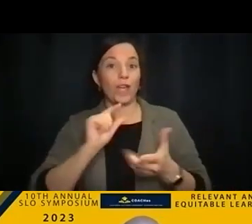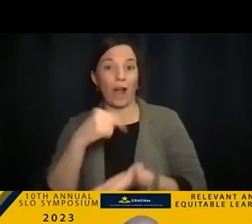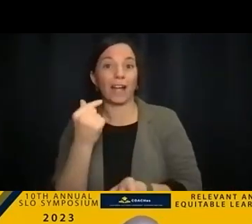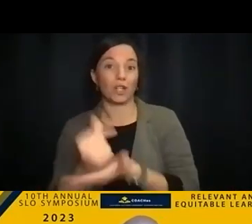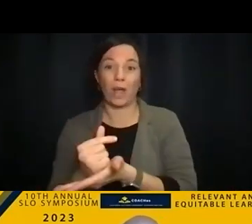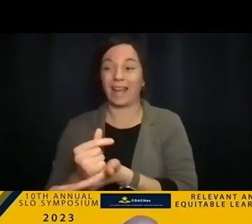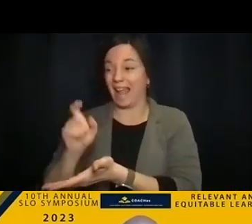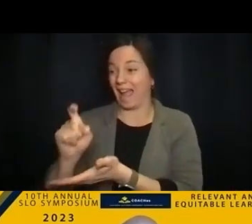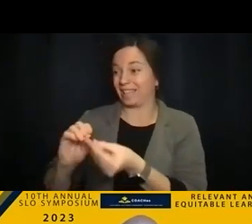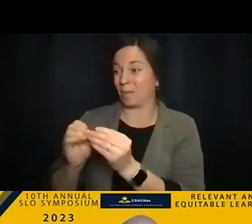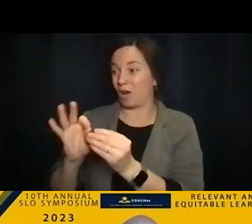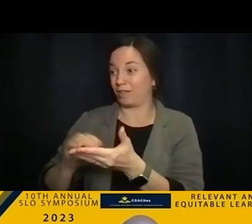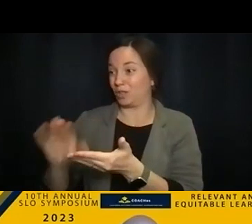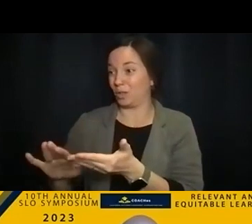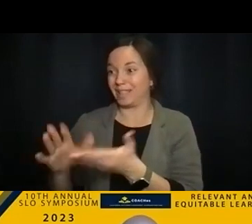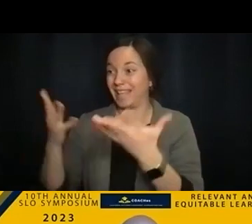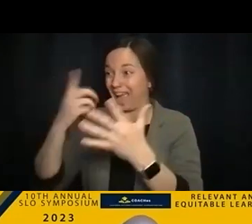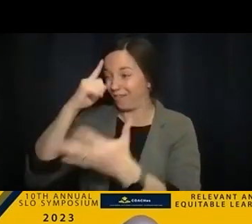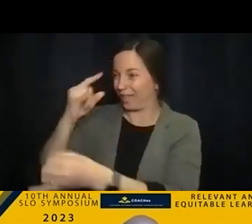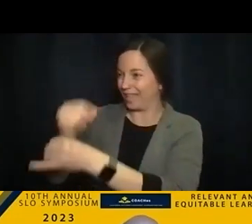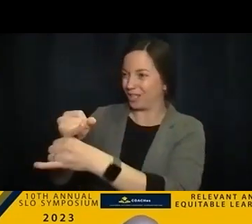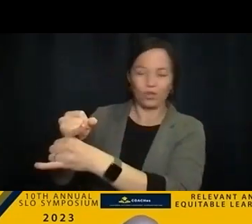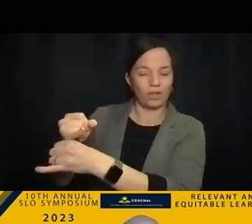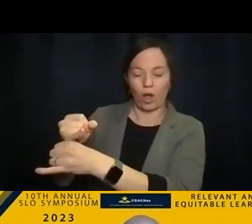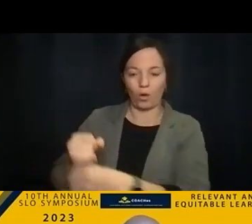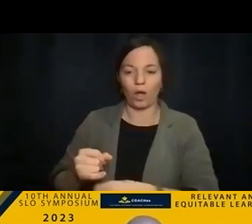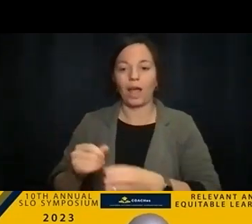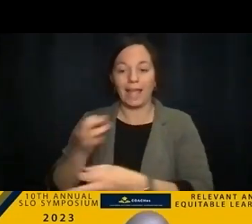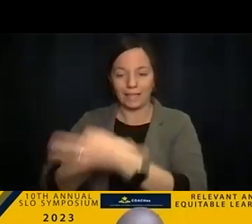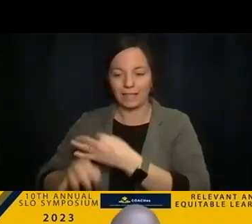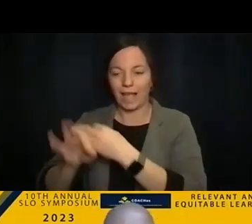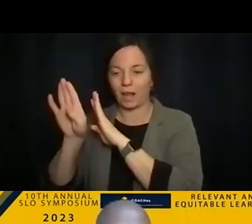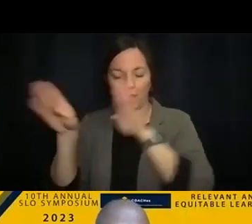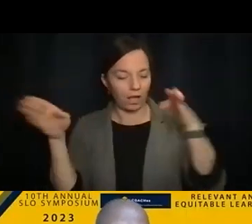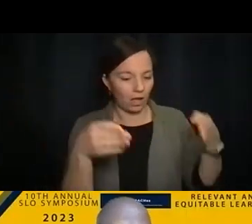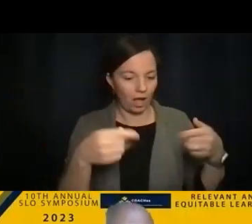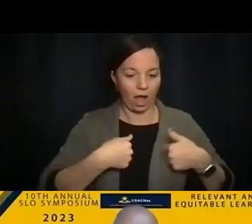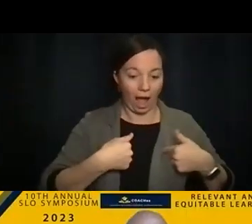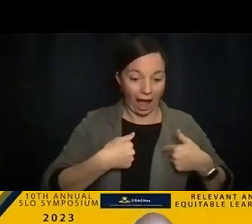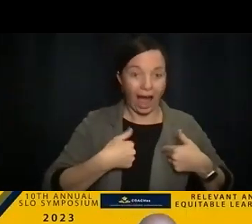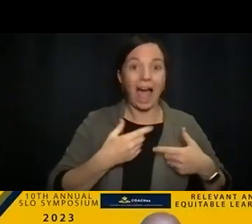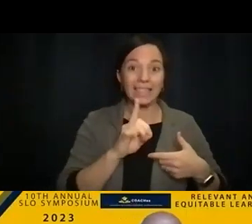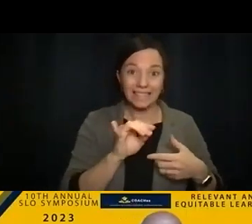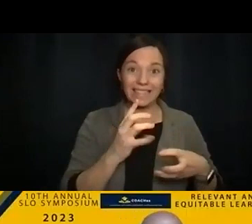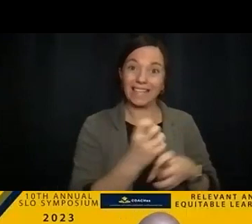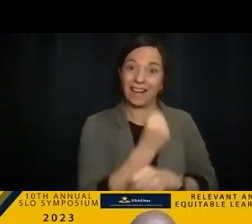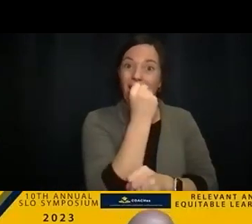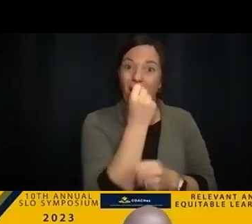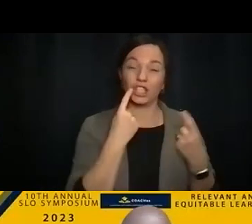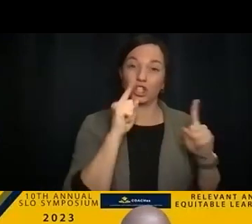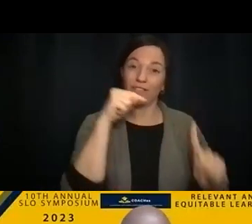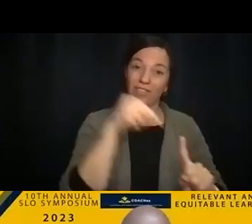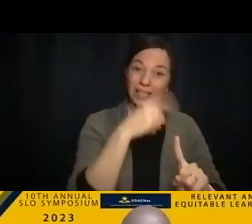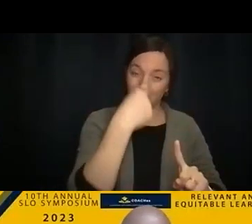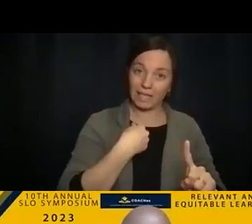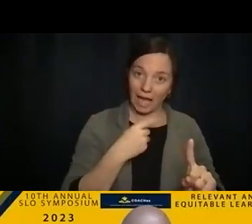for the institution, but more about I as a student have achieved this because of what I did at X college. And you